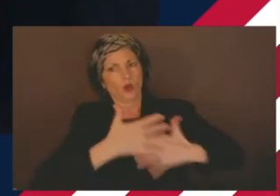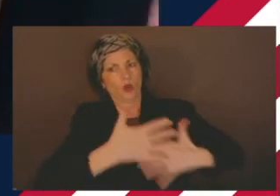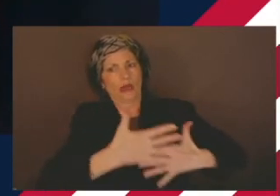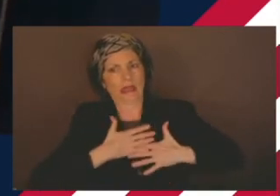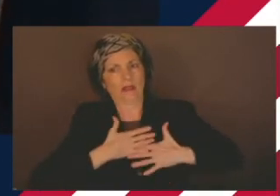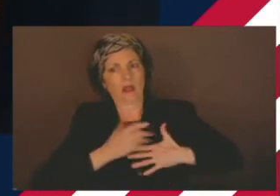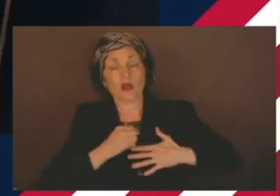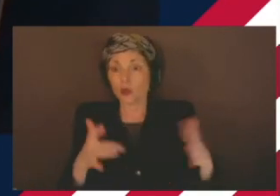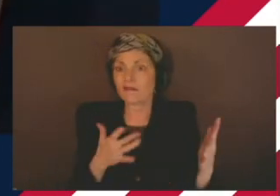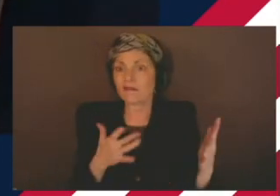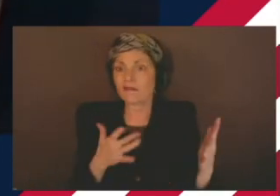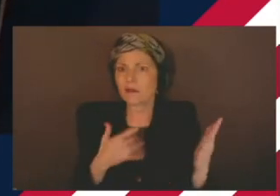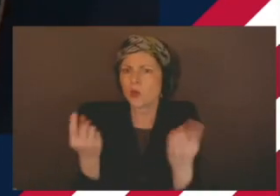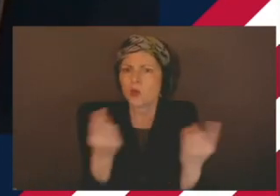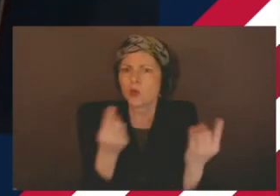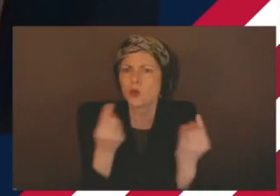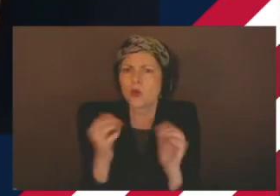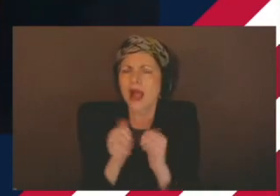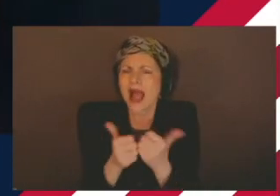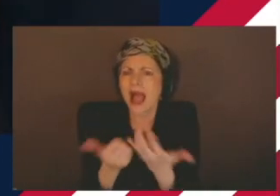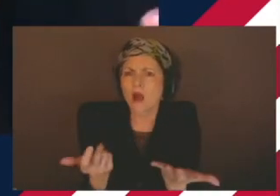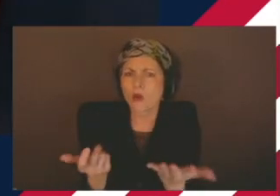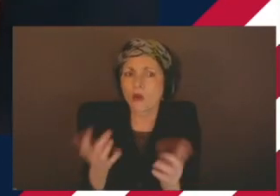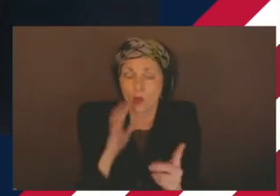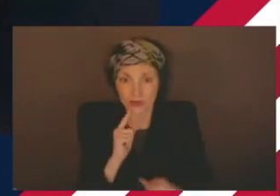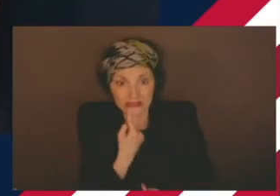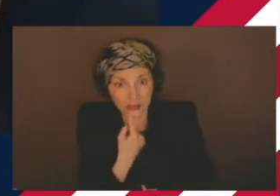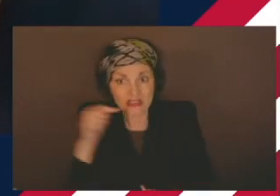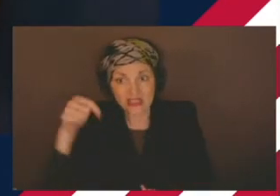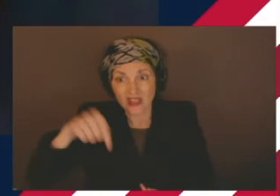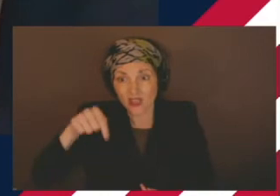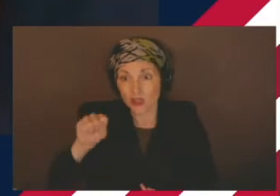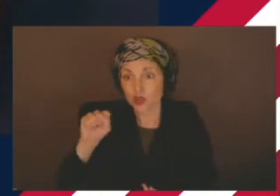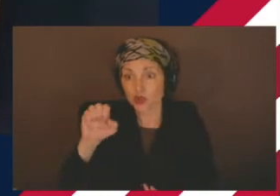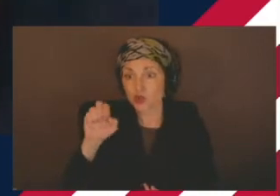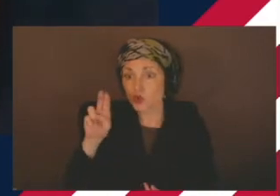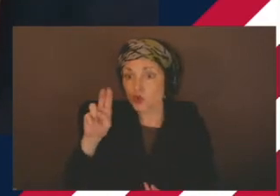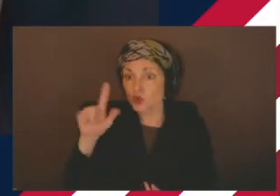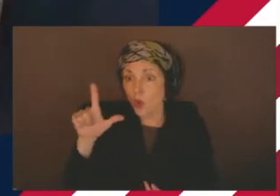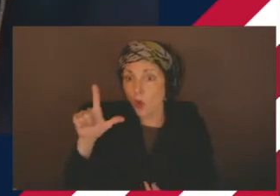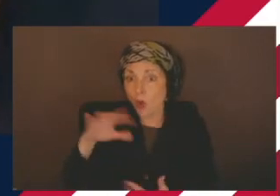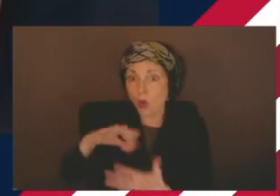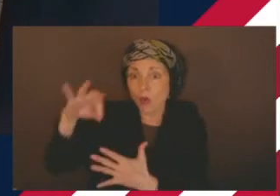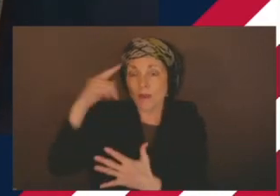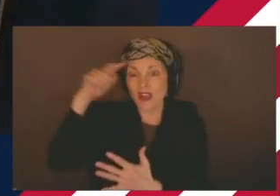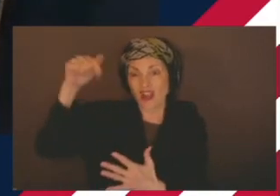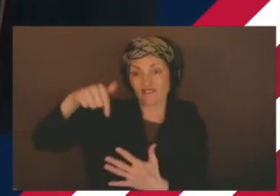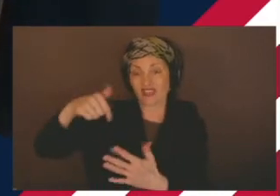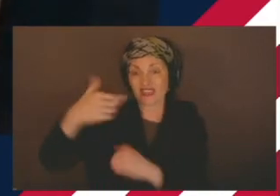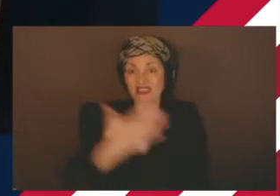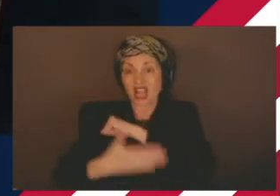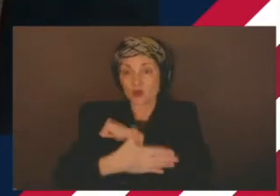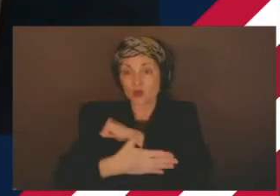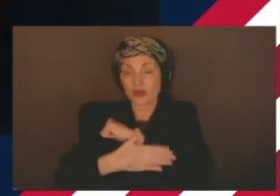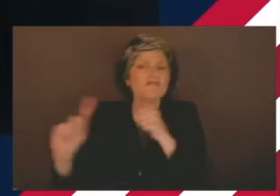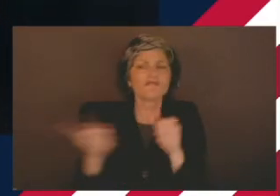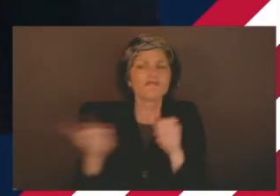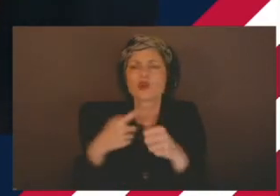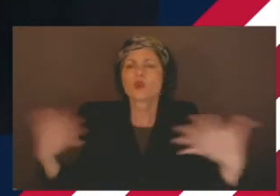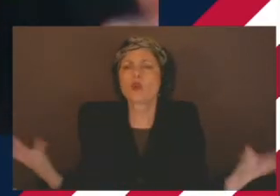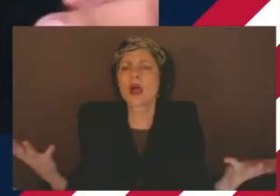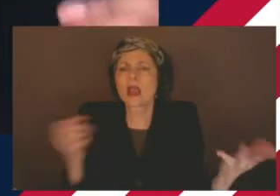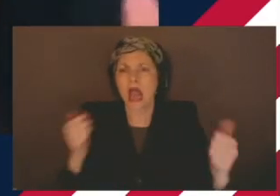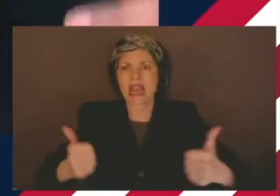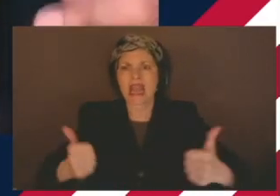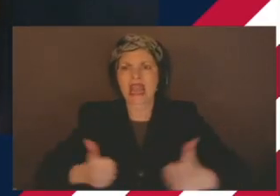say, if we are serious about the soul of this nation, the first call of this nation is life, liberty, and the pursuit of happiness. So